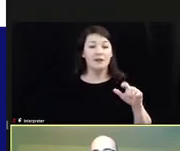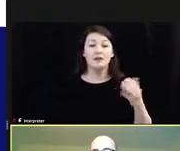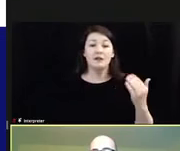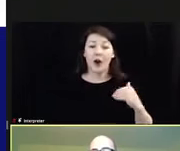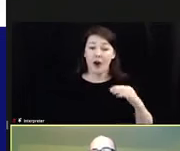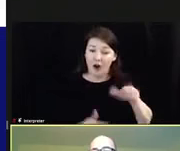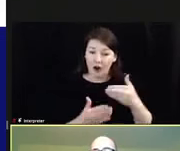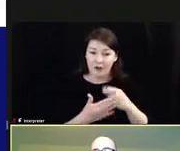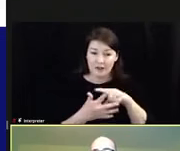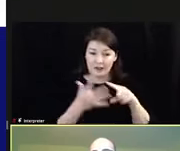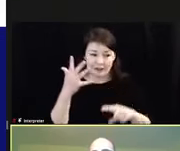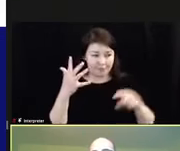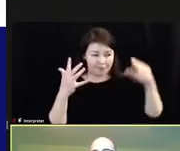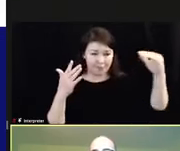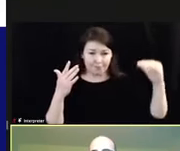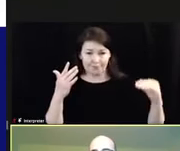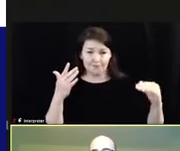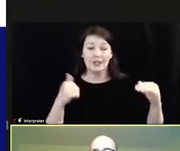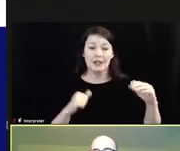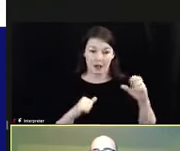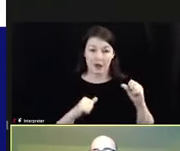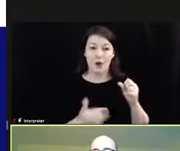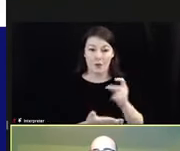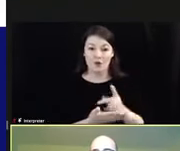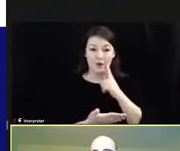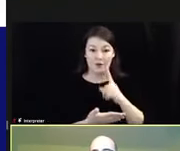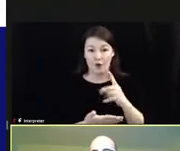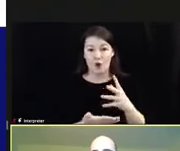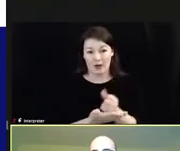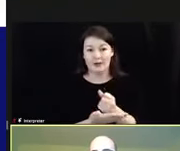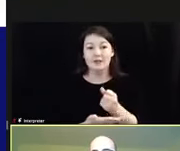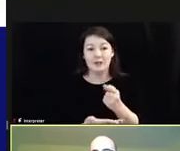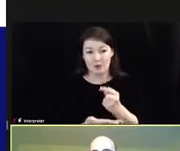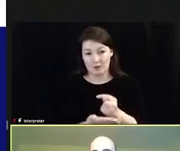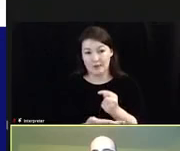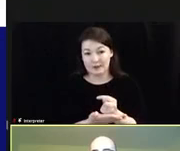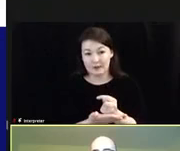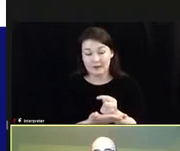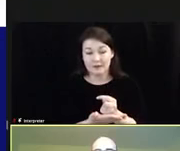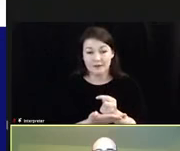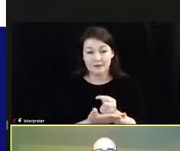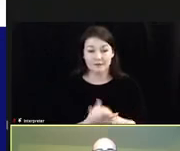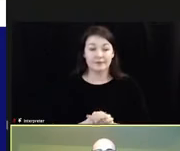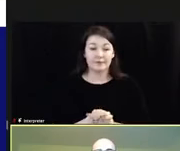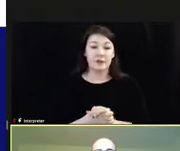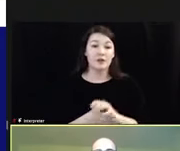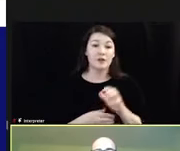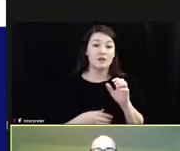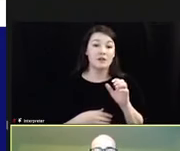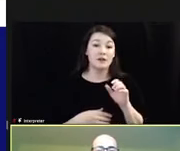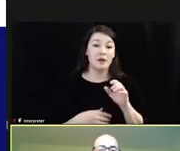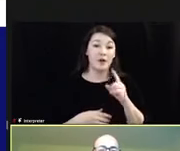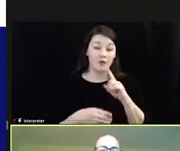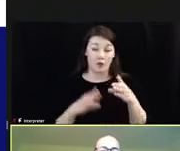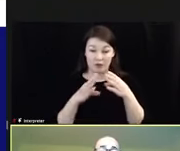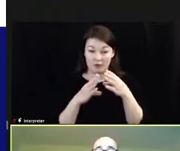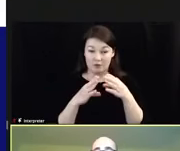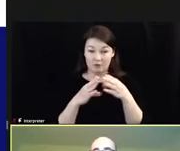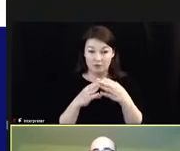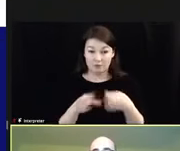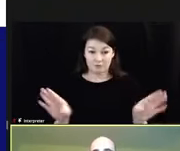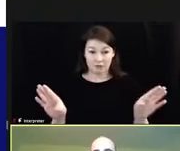would make you eligible if you meet that initial criteria for receiving these monoclonal antibodies. And so, for the public,